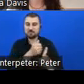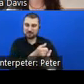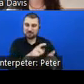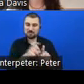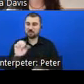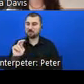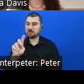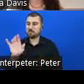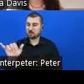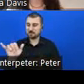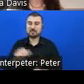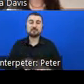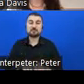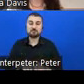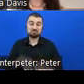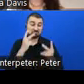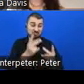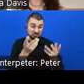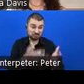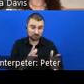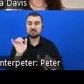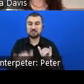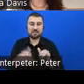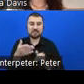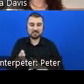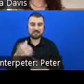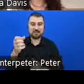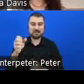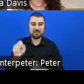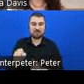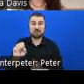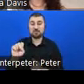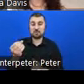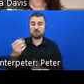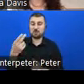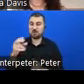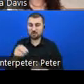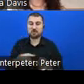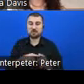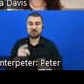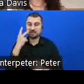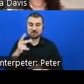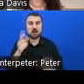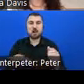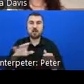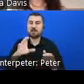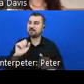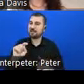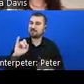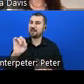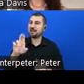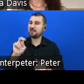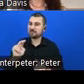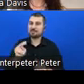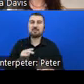contemporaries. After you visit, stay in Soho and explore the largest collection of extant cast iron architecture in the world.